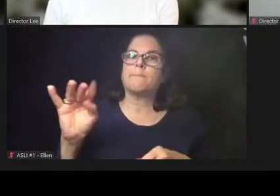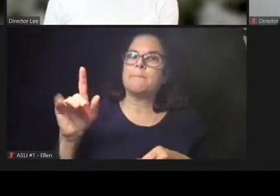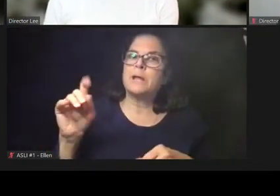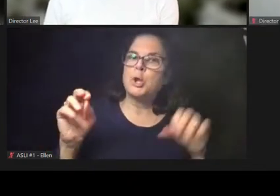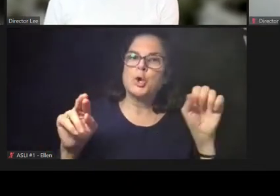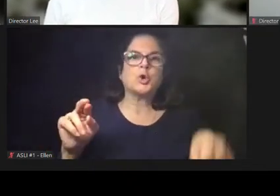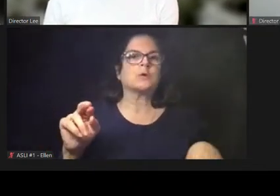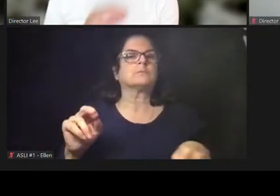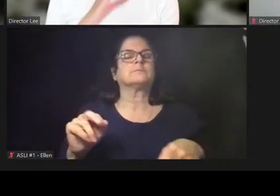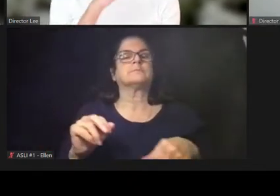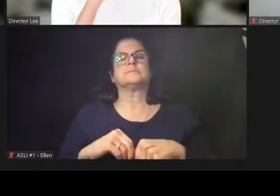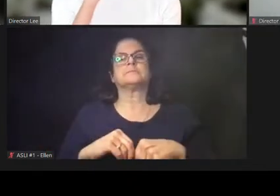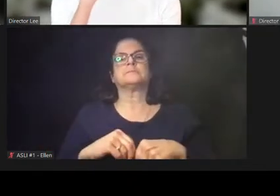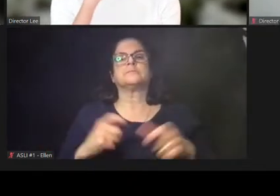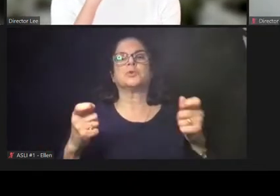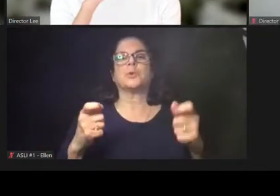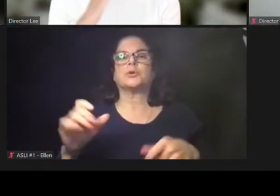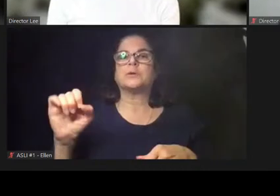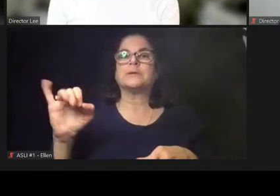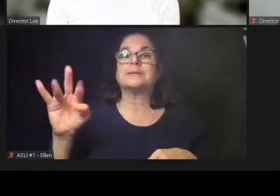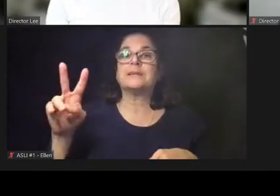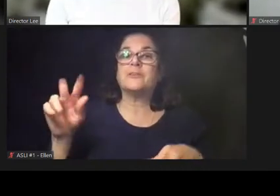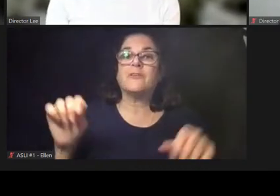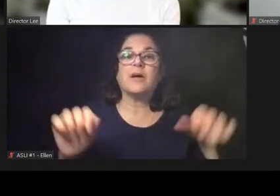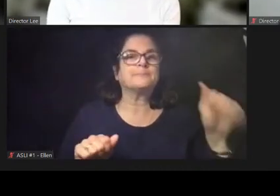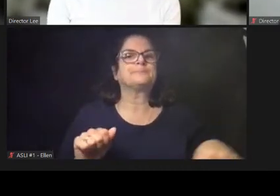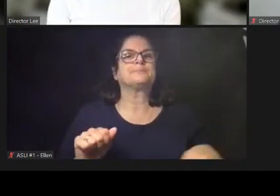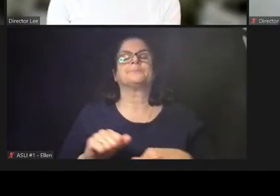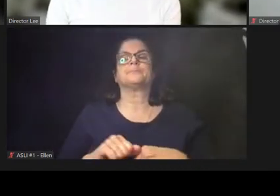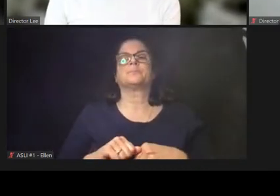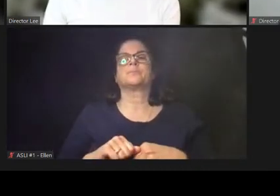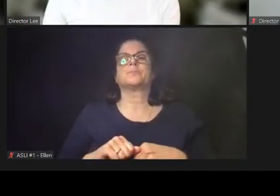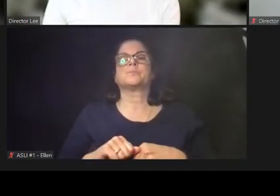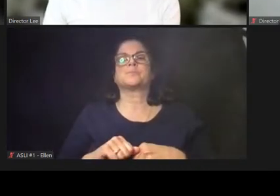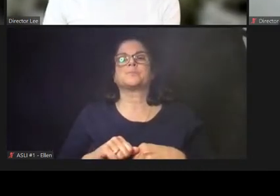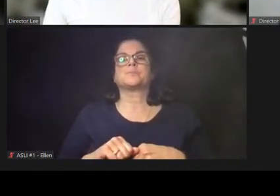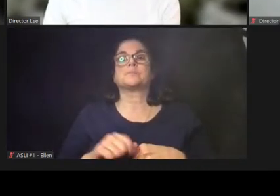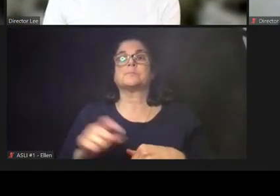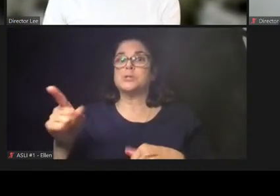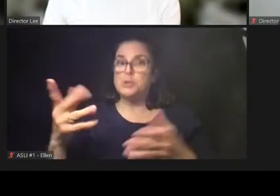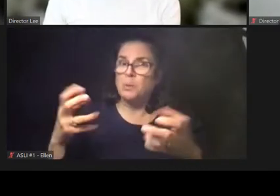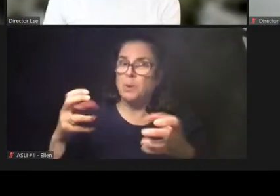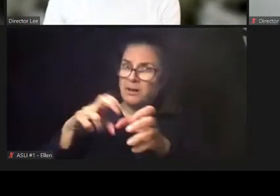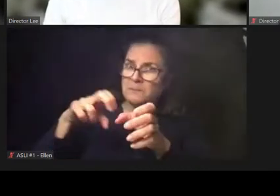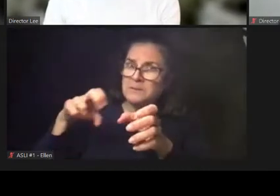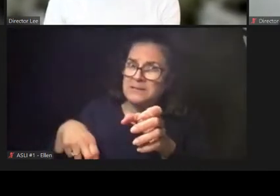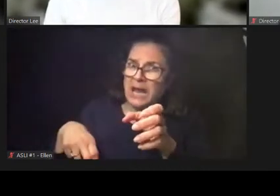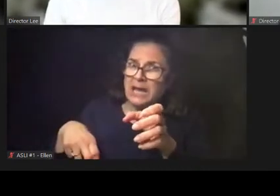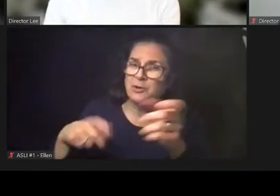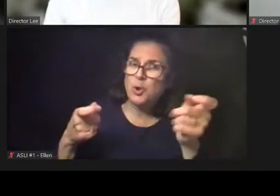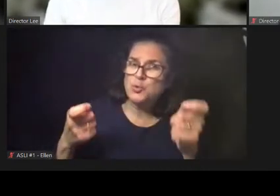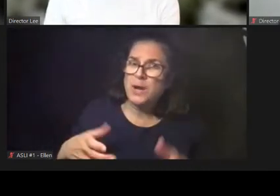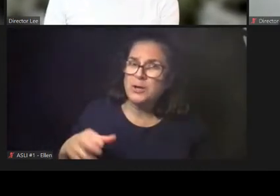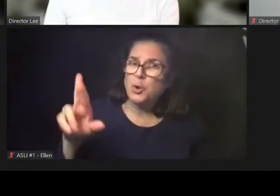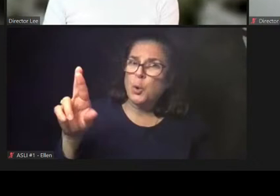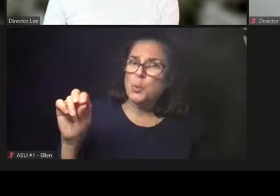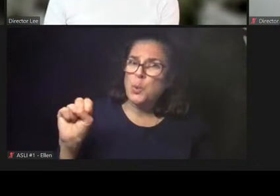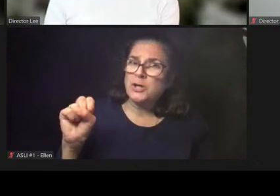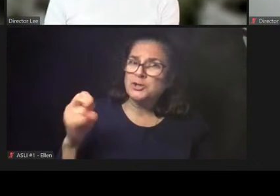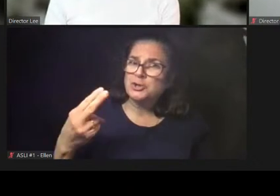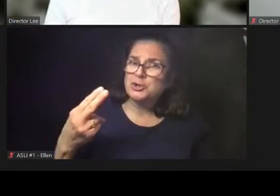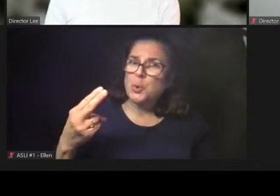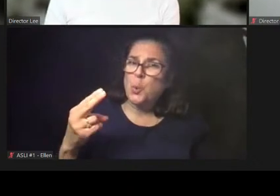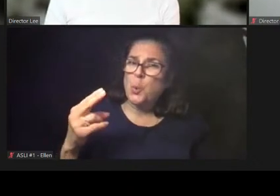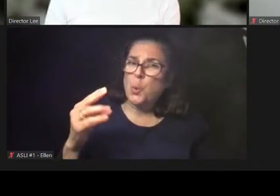Yes. Director Silva? Yes. Did you not want to abstain on this, Director? This is the Rush